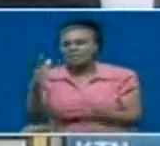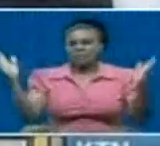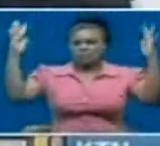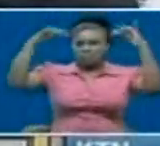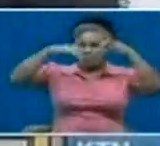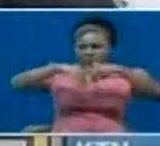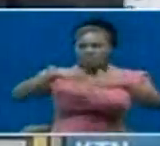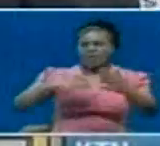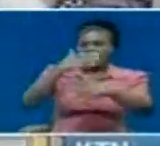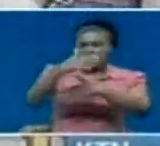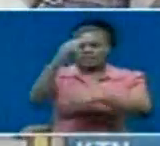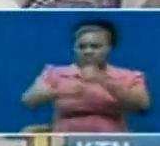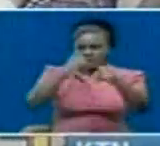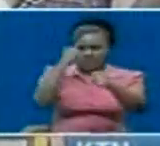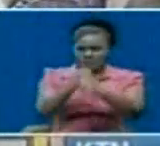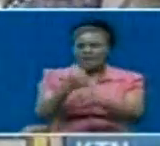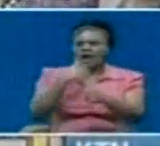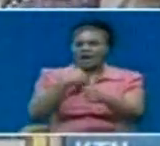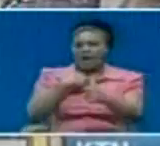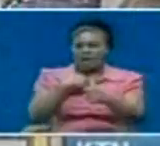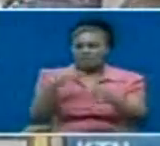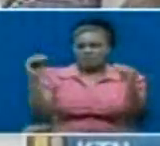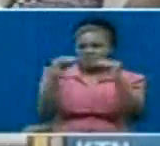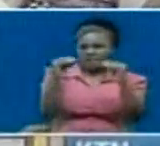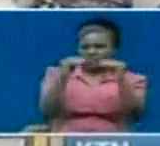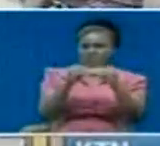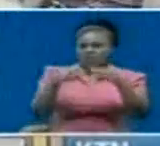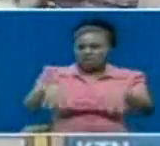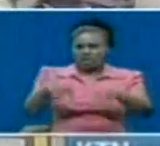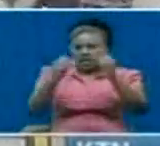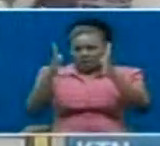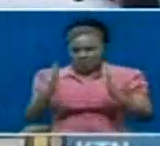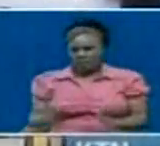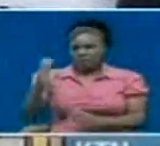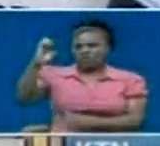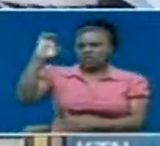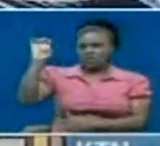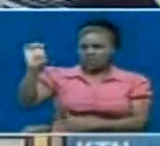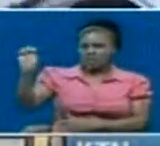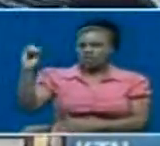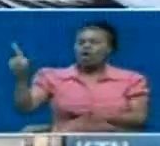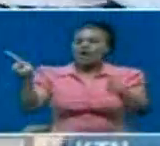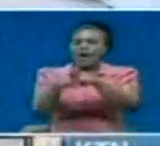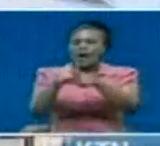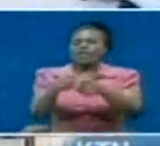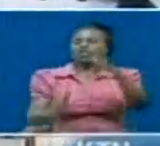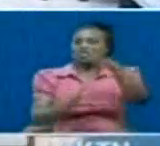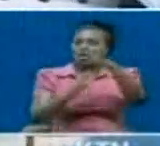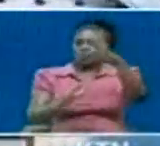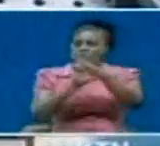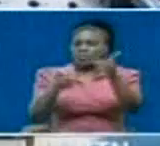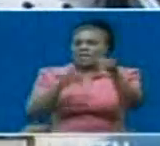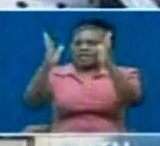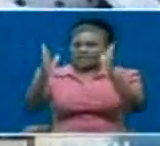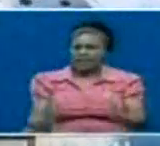in the course of this and next year will be structured as roundtables targeting chairpersons, chief executives, company secretaries, and senior directors in listed